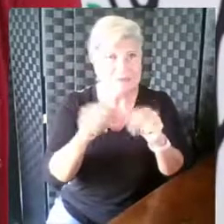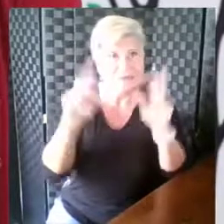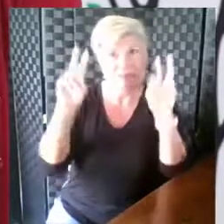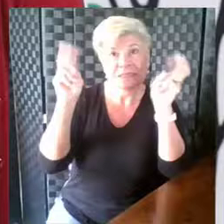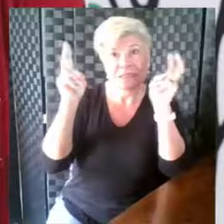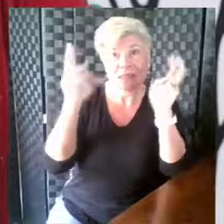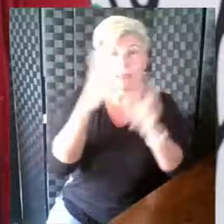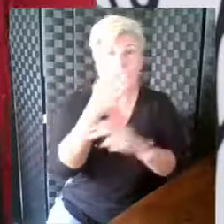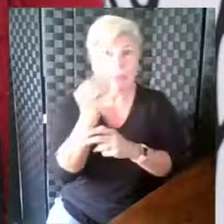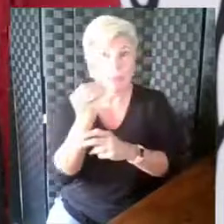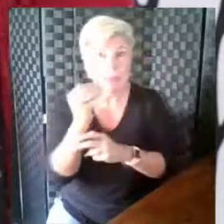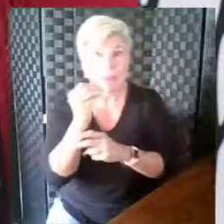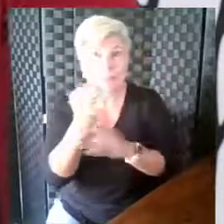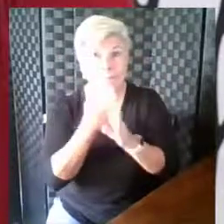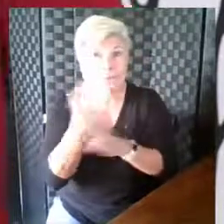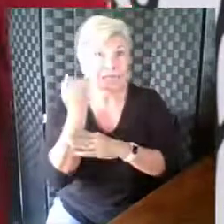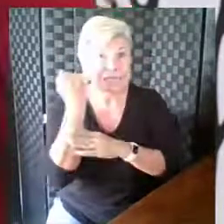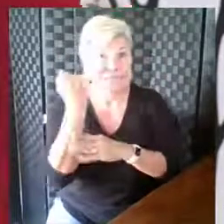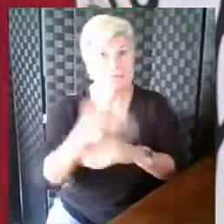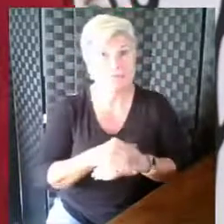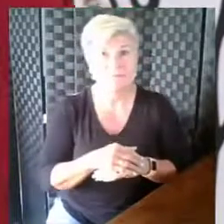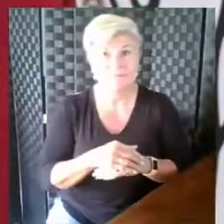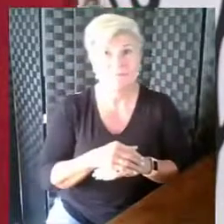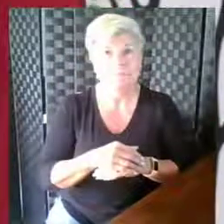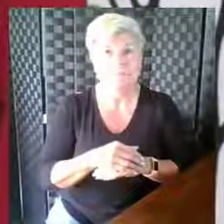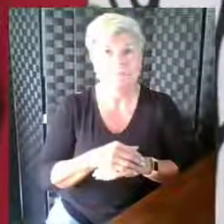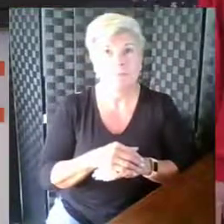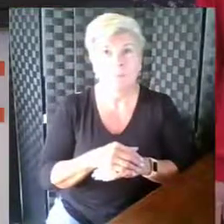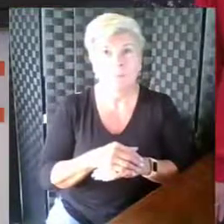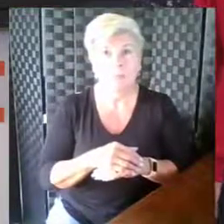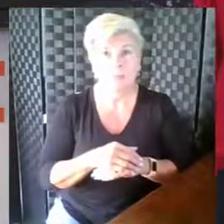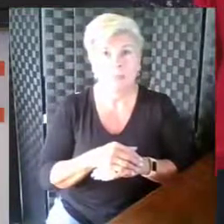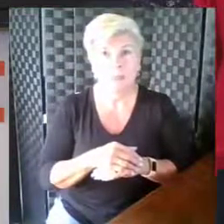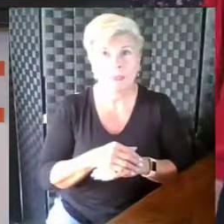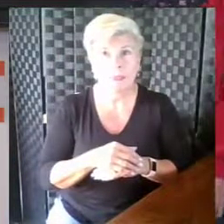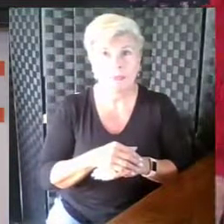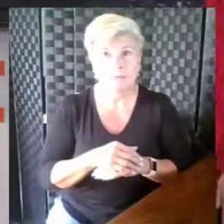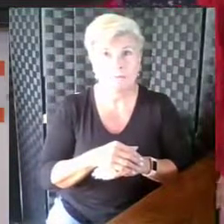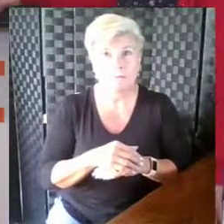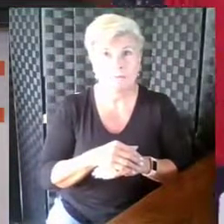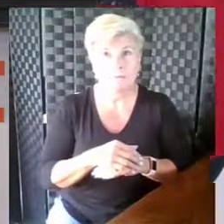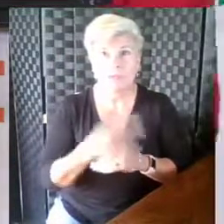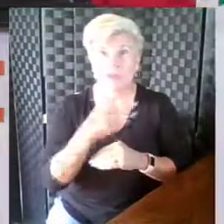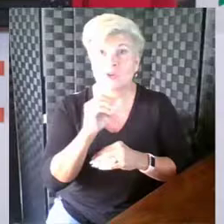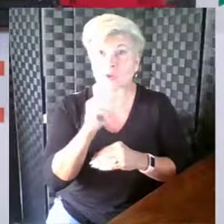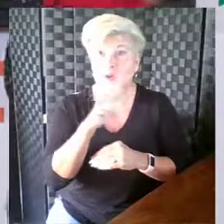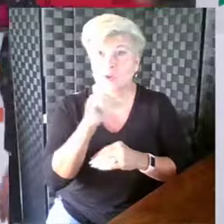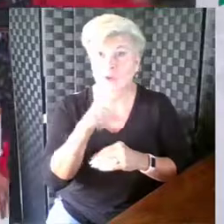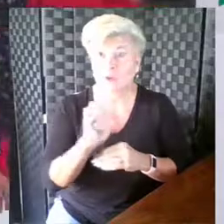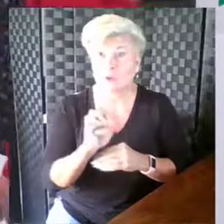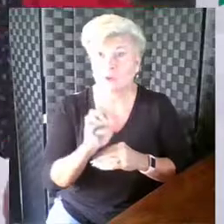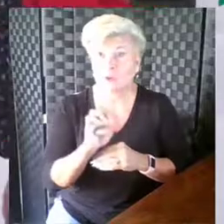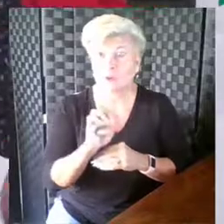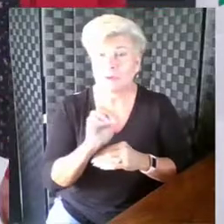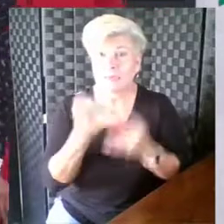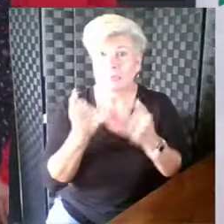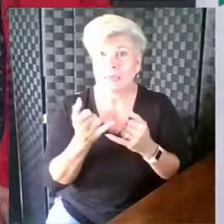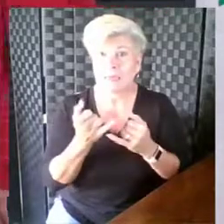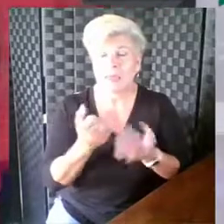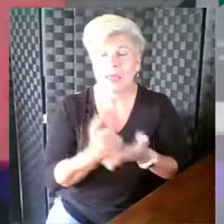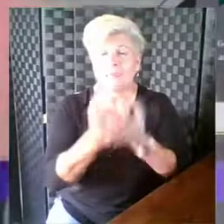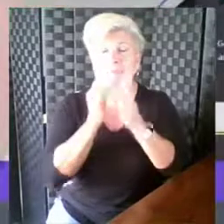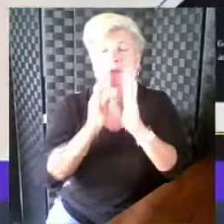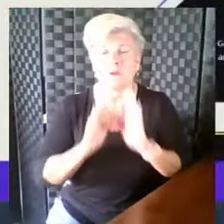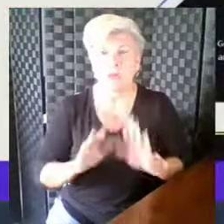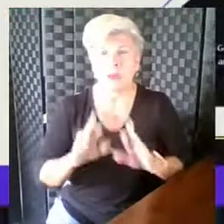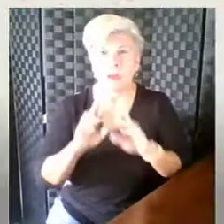topic and main idea. So before we get started, let's look at our Go Noodle and get ourselves calm, alert, and ready to